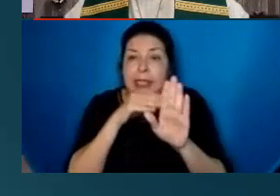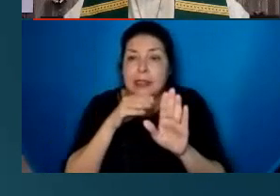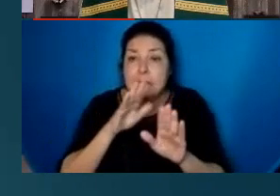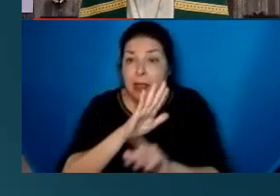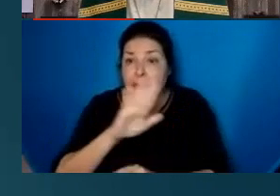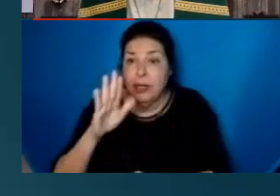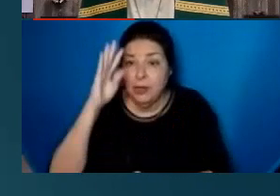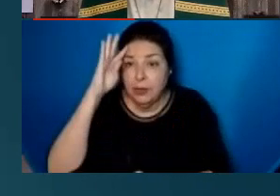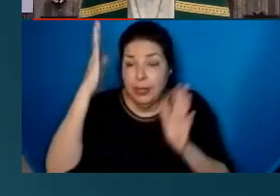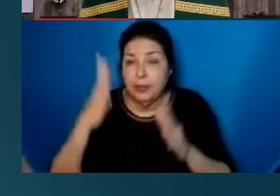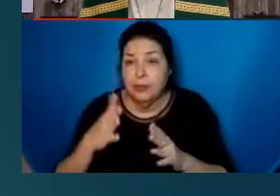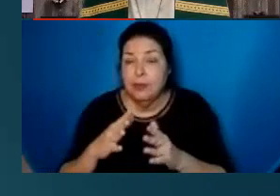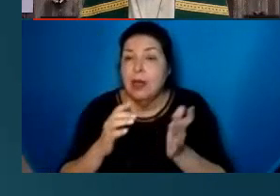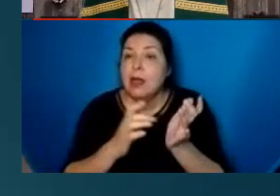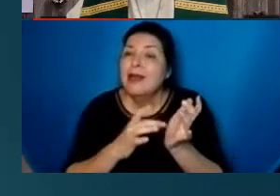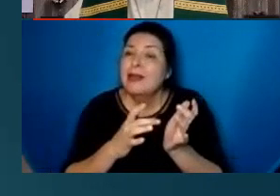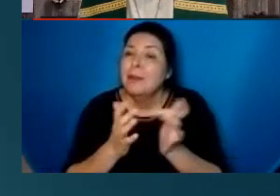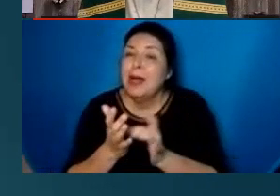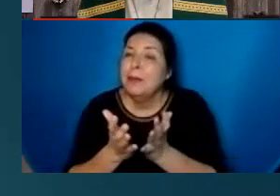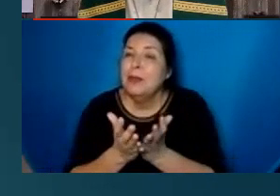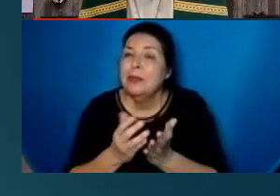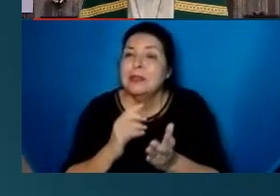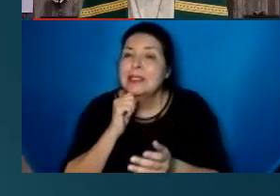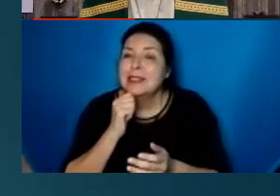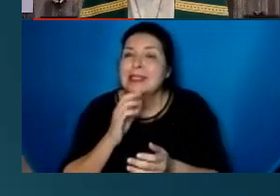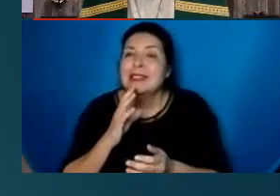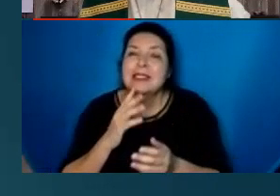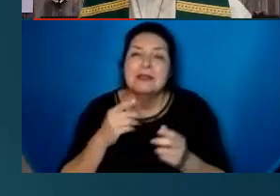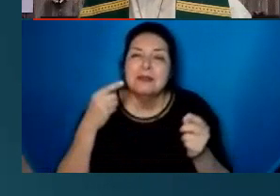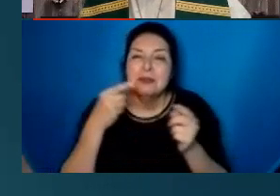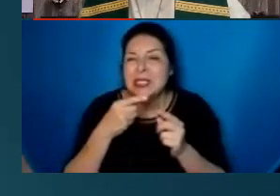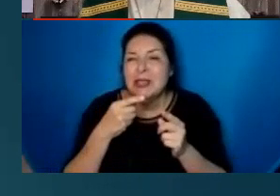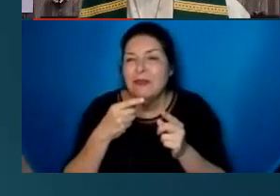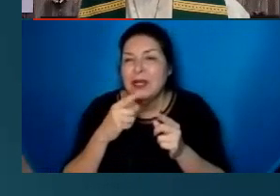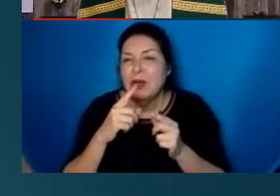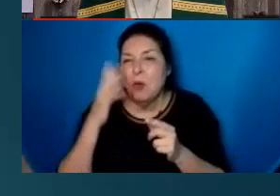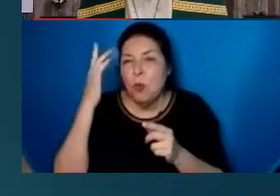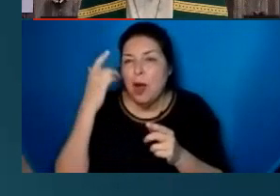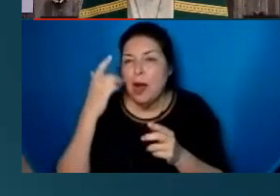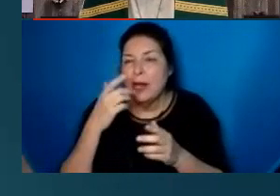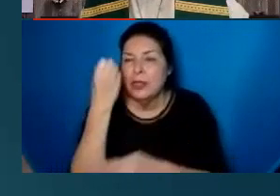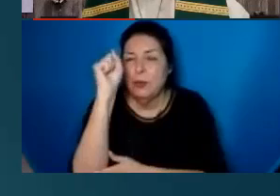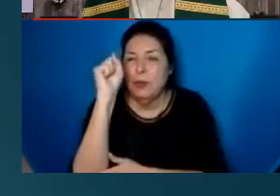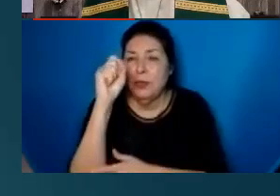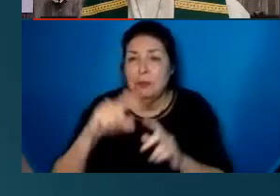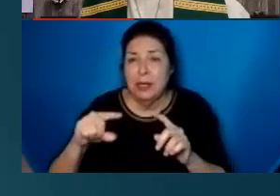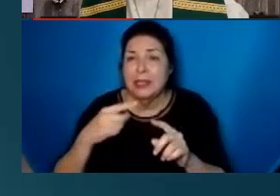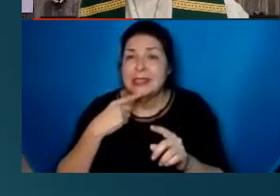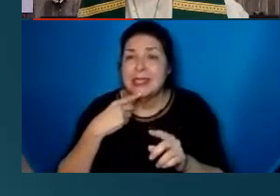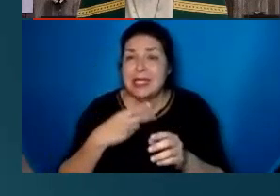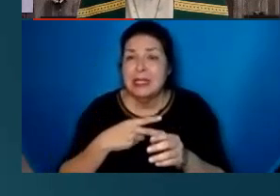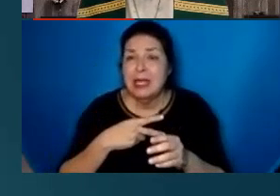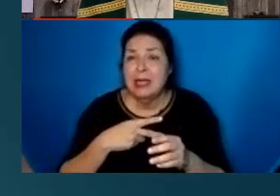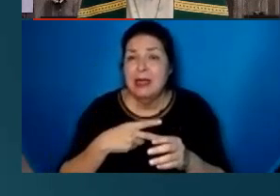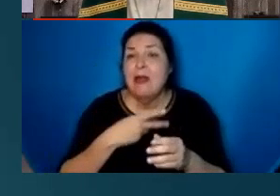to the nature of their rebellion. It just informs us that they fell and are under God's curse. They